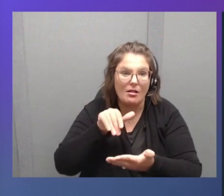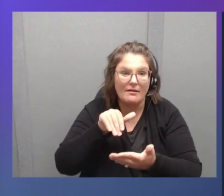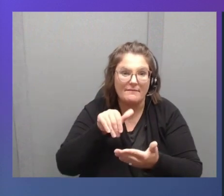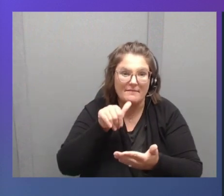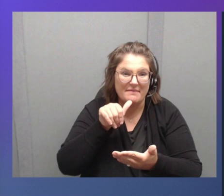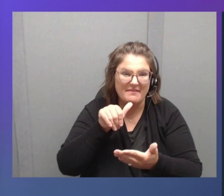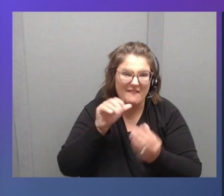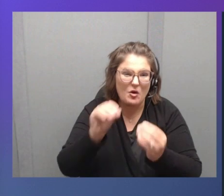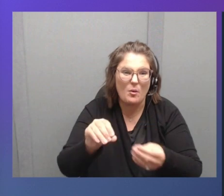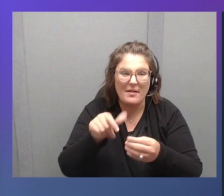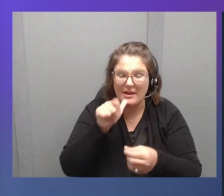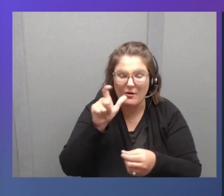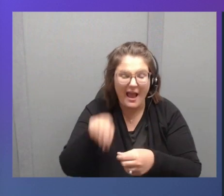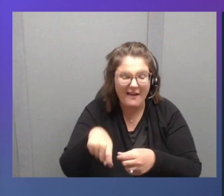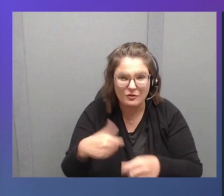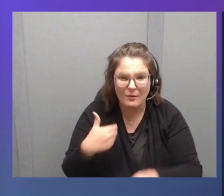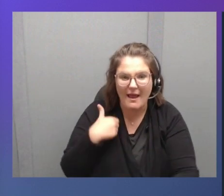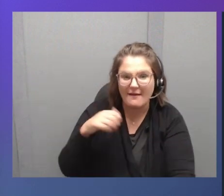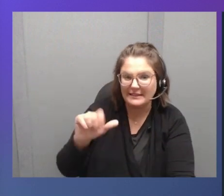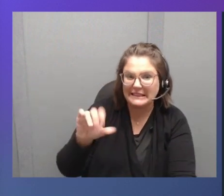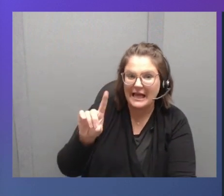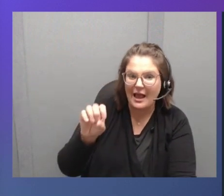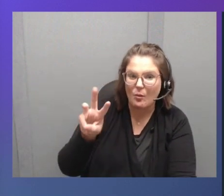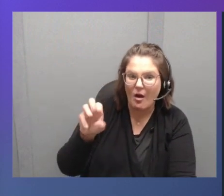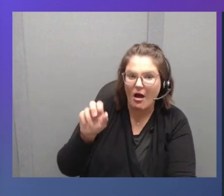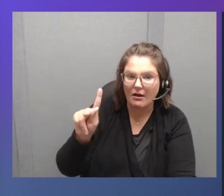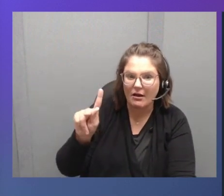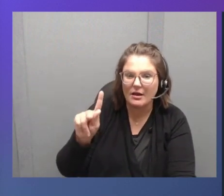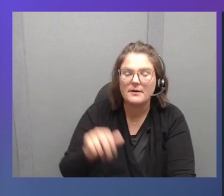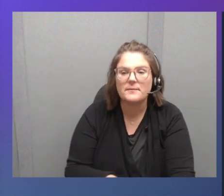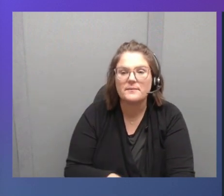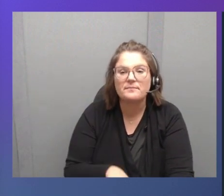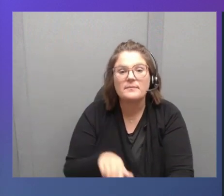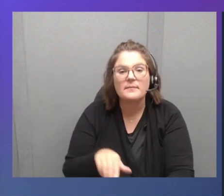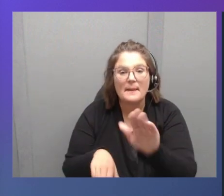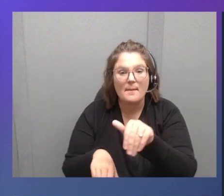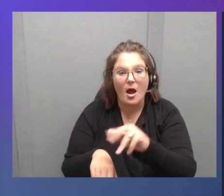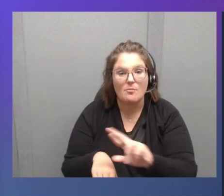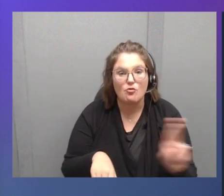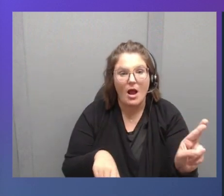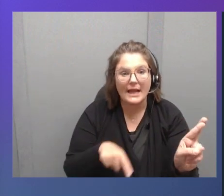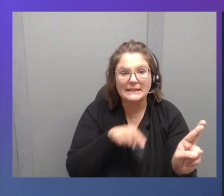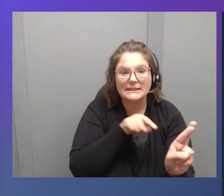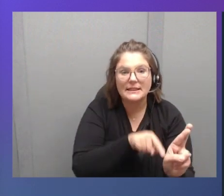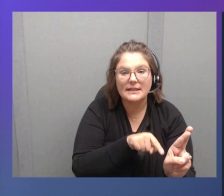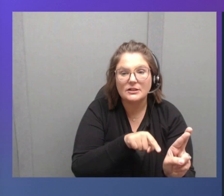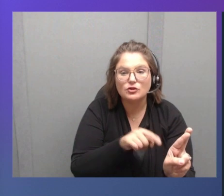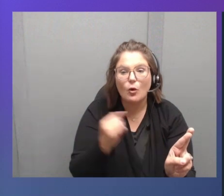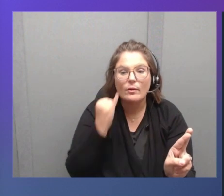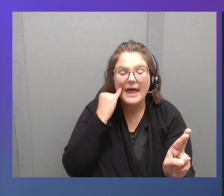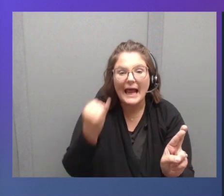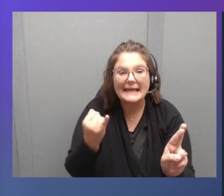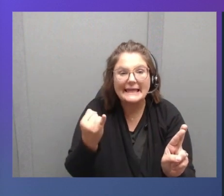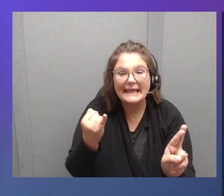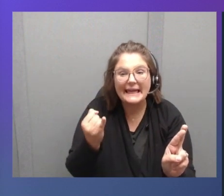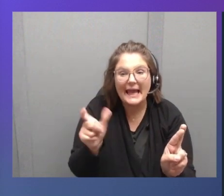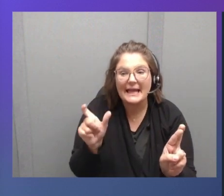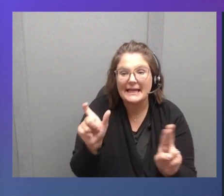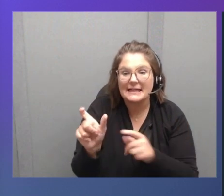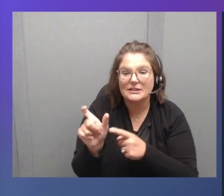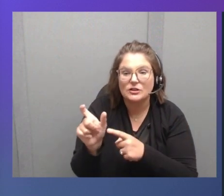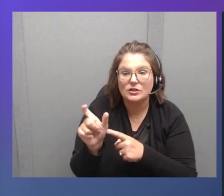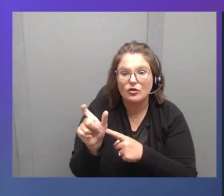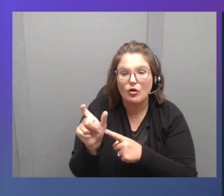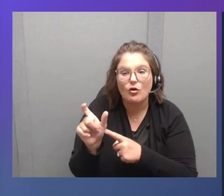an Echo device. Fair enough. Fair enough. We see on the bottom right the same device that you were just holding up. So the idea with sidewalk is the concept of rings. So you have a